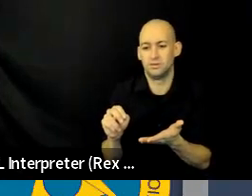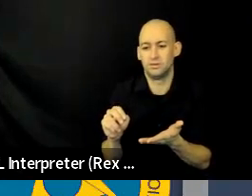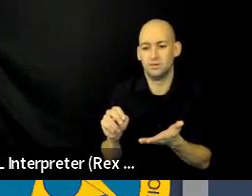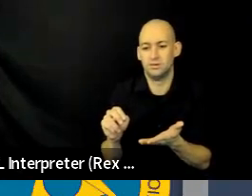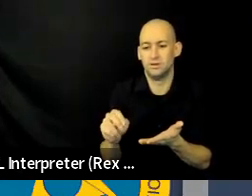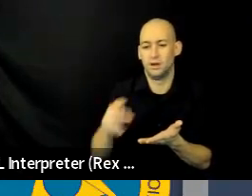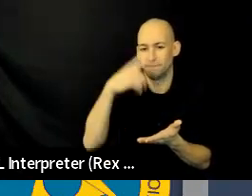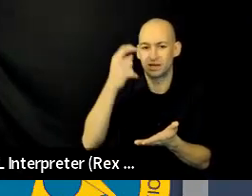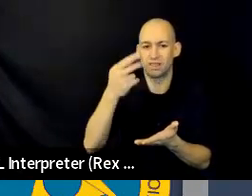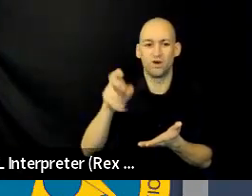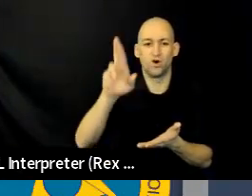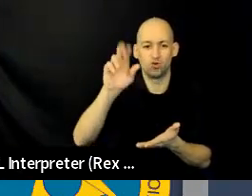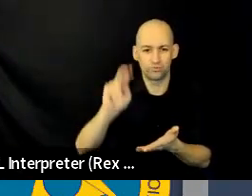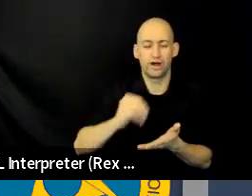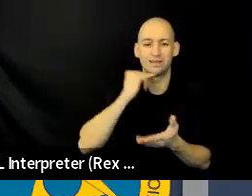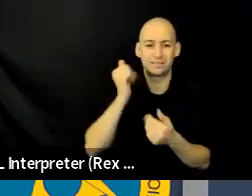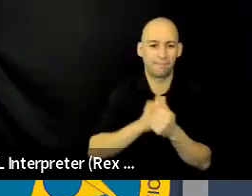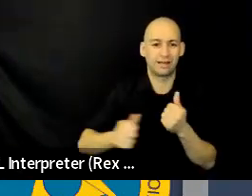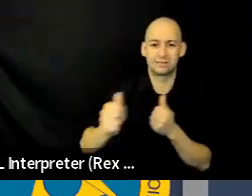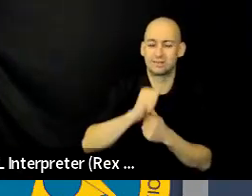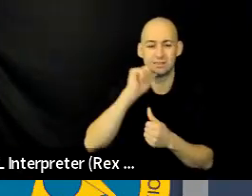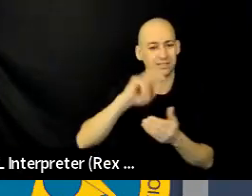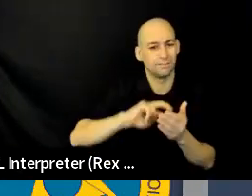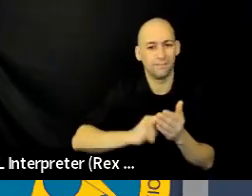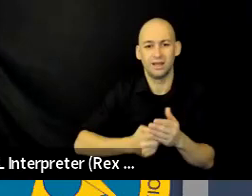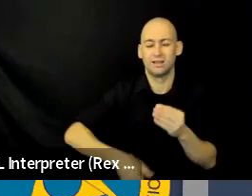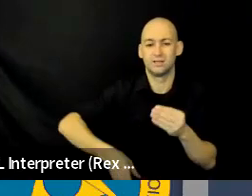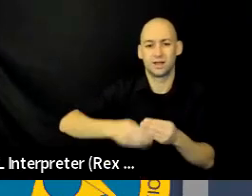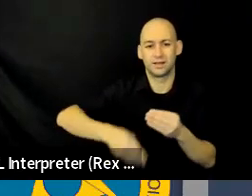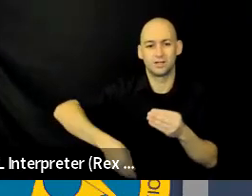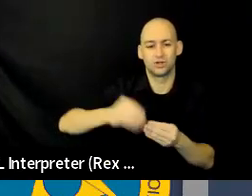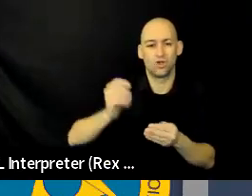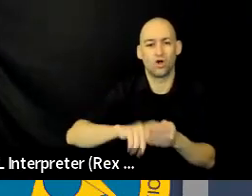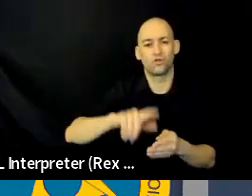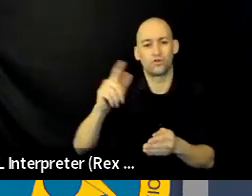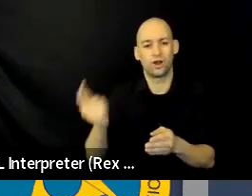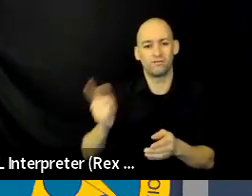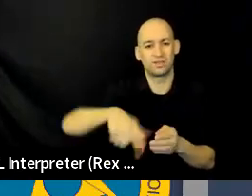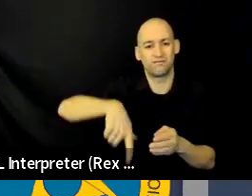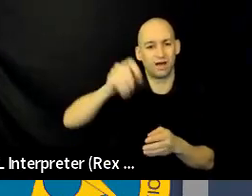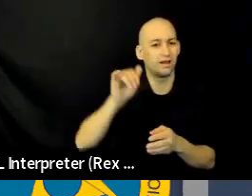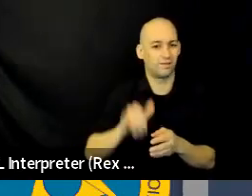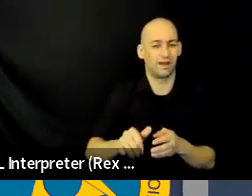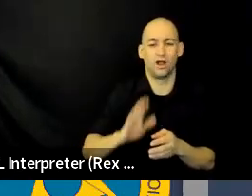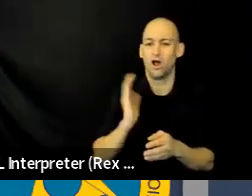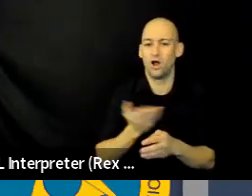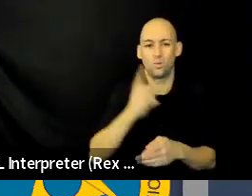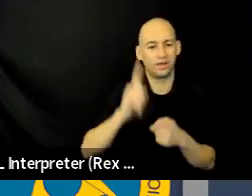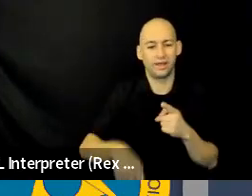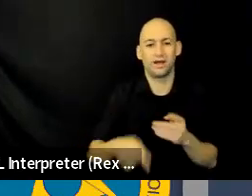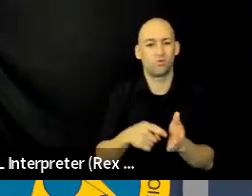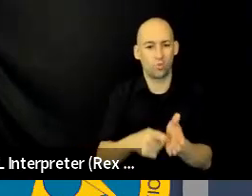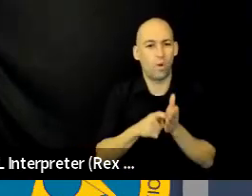because the RON is passed does not mean there aren't additional alternatives for reaching that. We cannot require them to take our